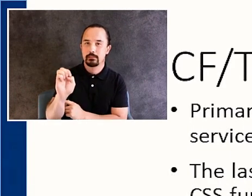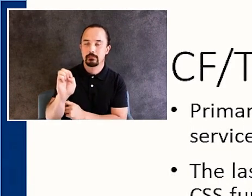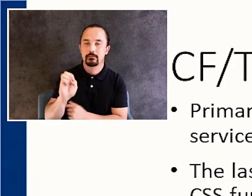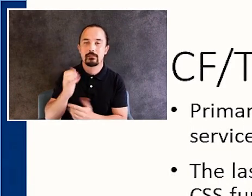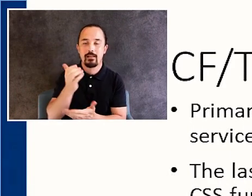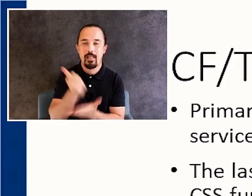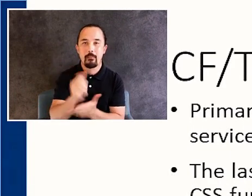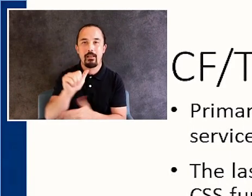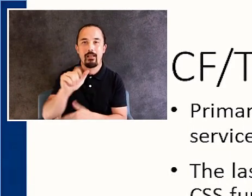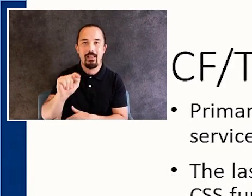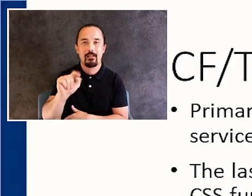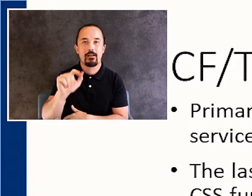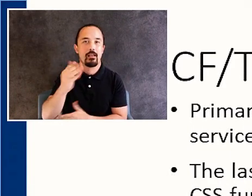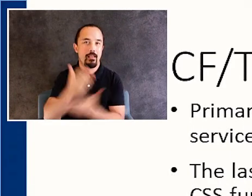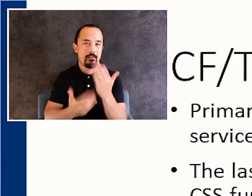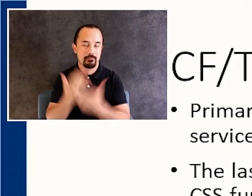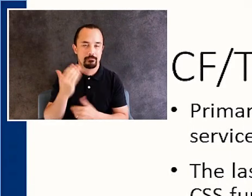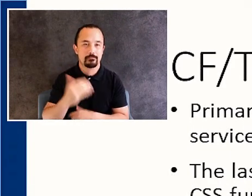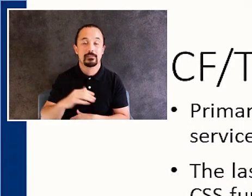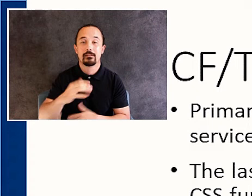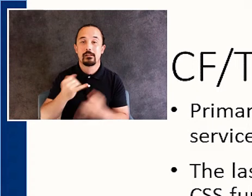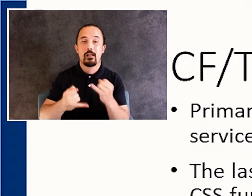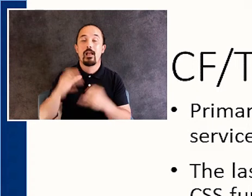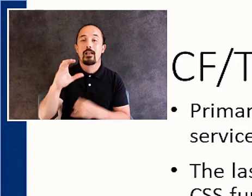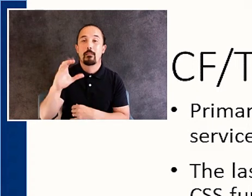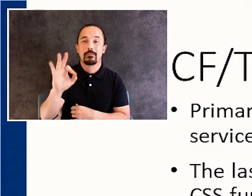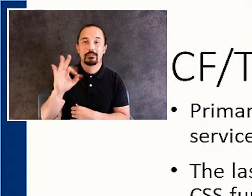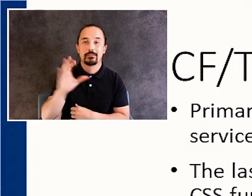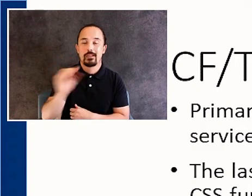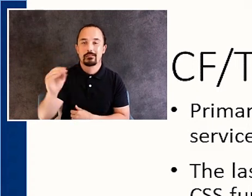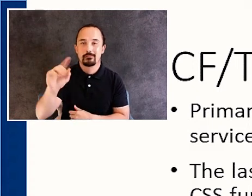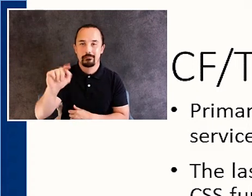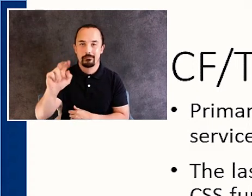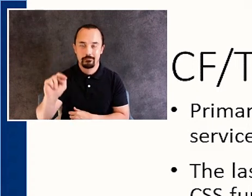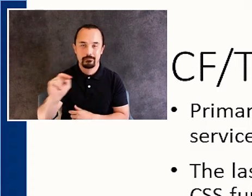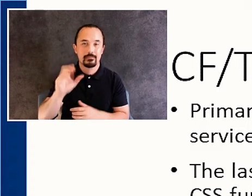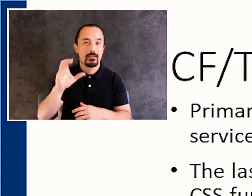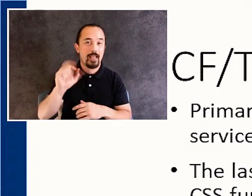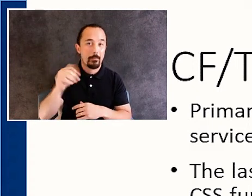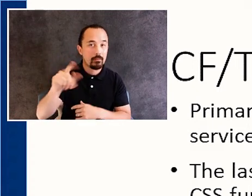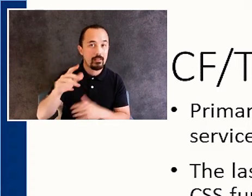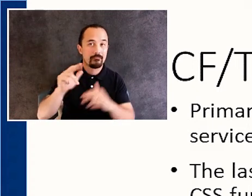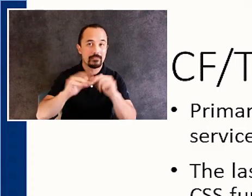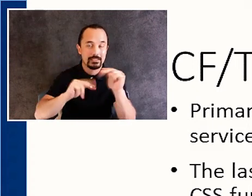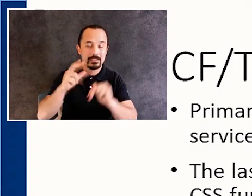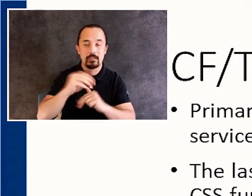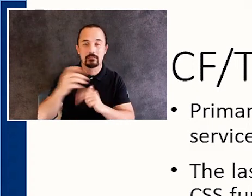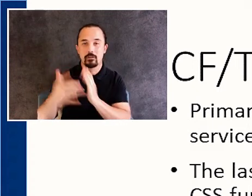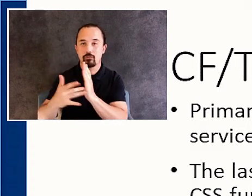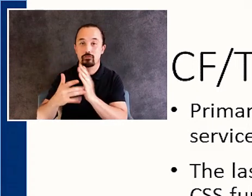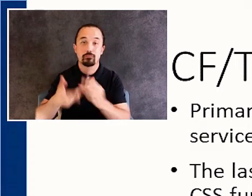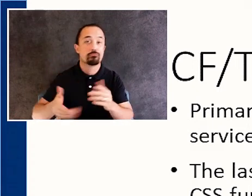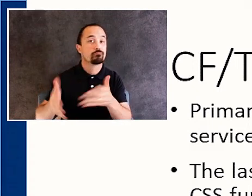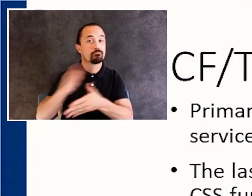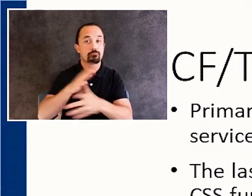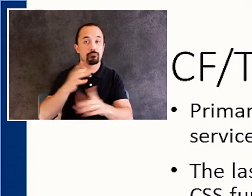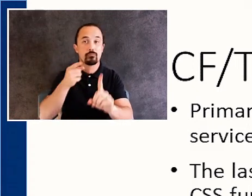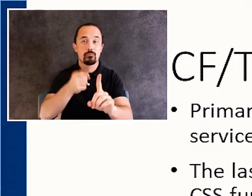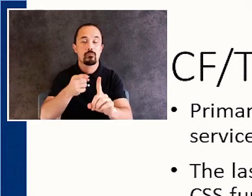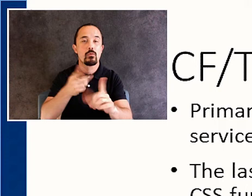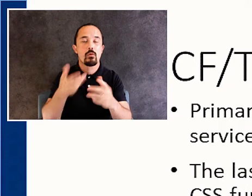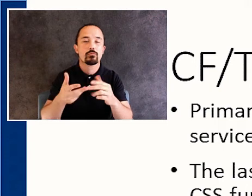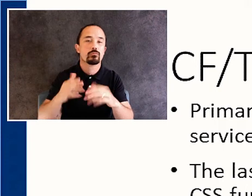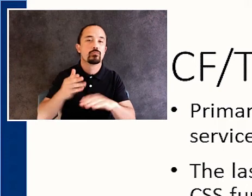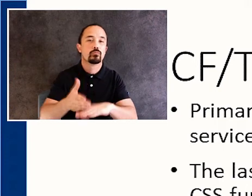The last component is capital facilities and technology. The primary goal is to improve the infrastructure of public mental